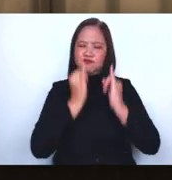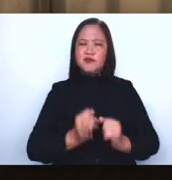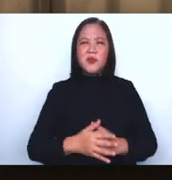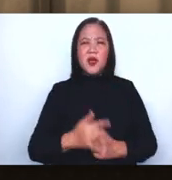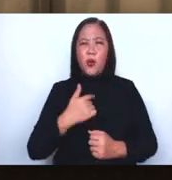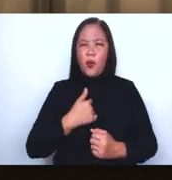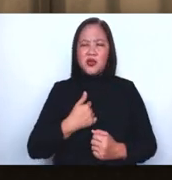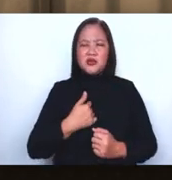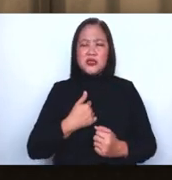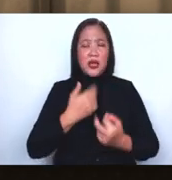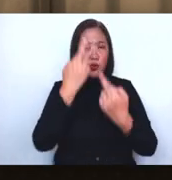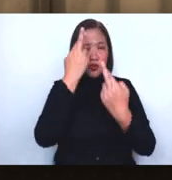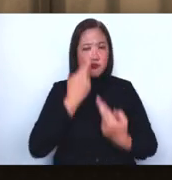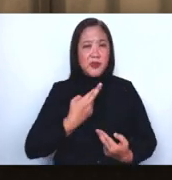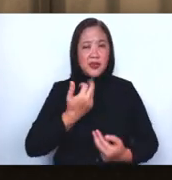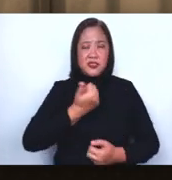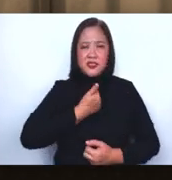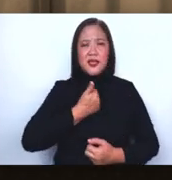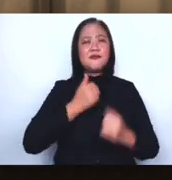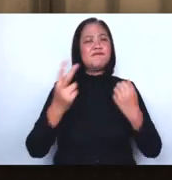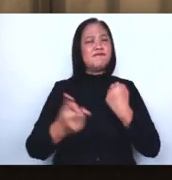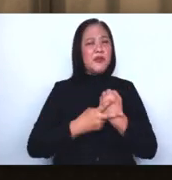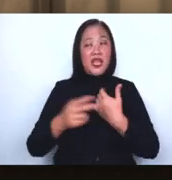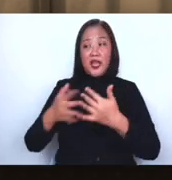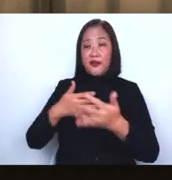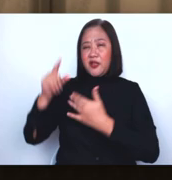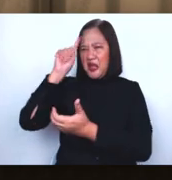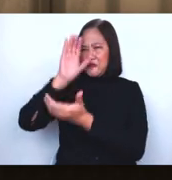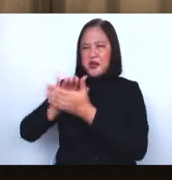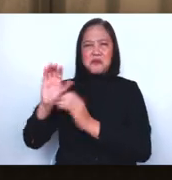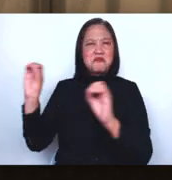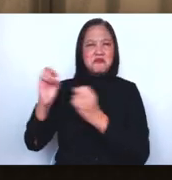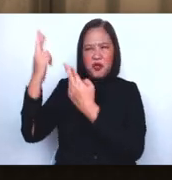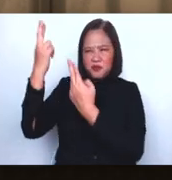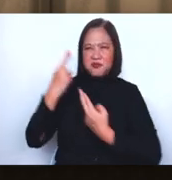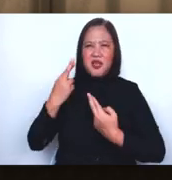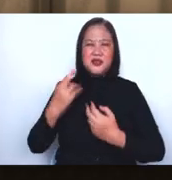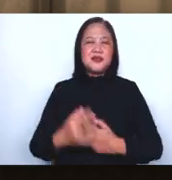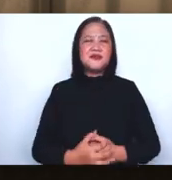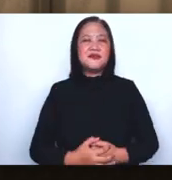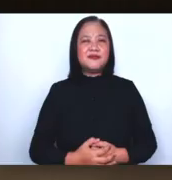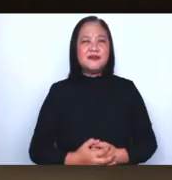I wanted to retain my self-respect, even if my husband didn't have any.